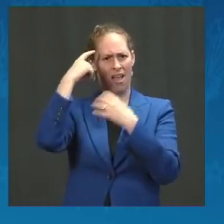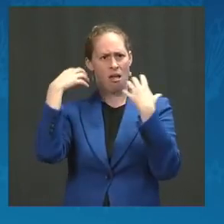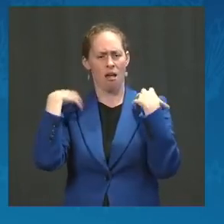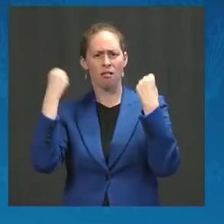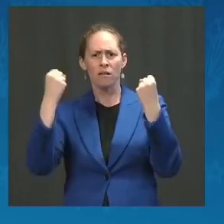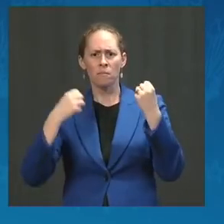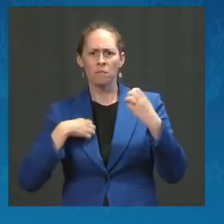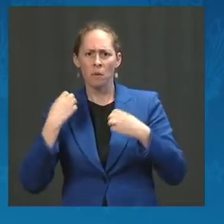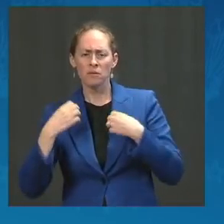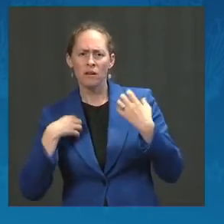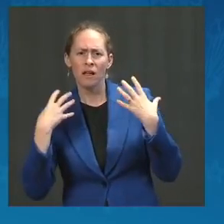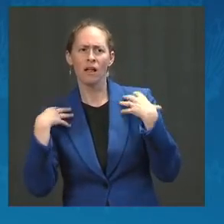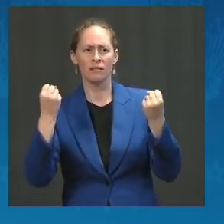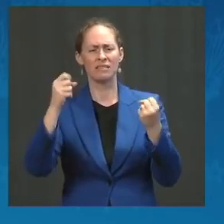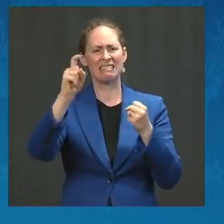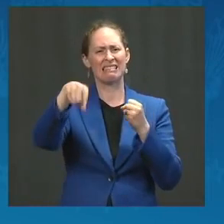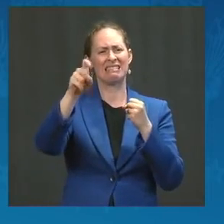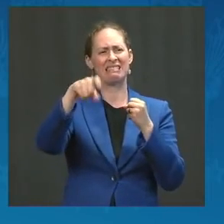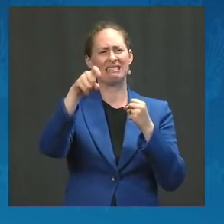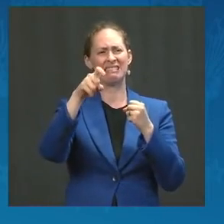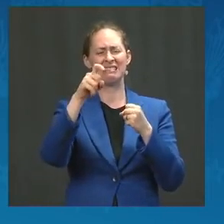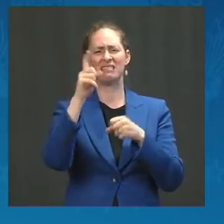afford another year out of the classroom.